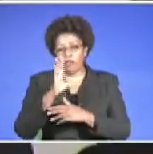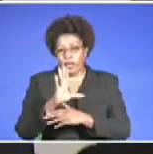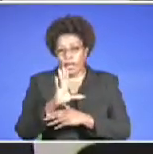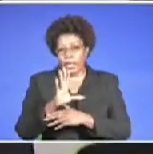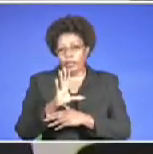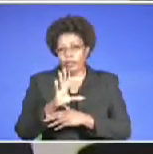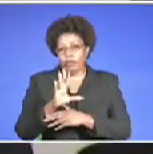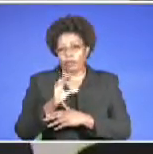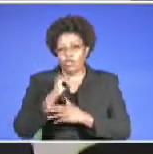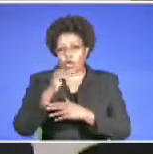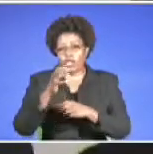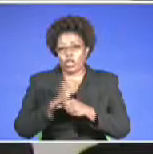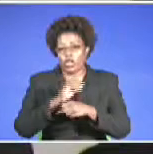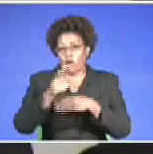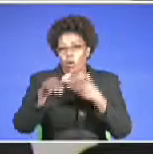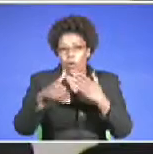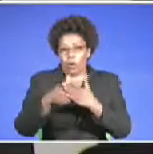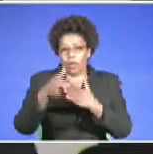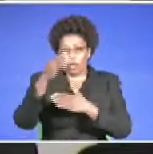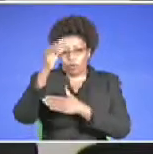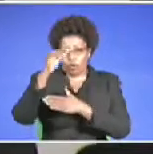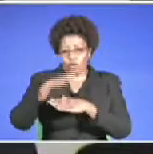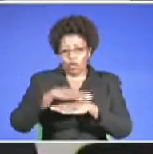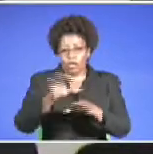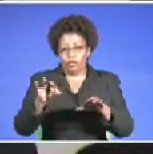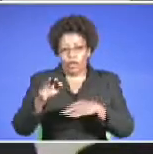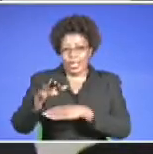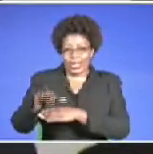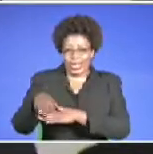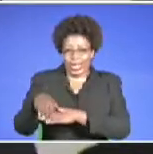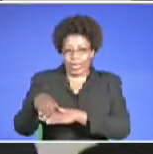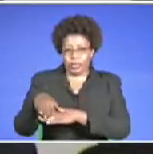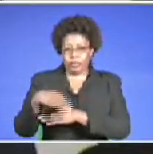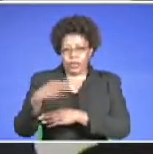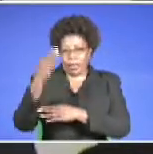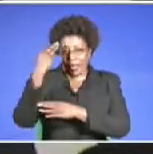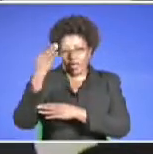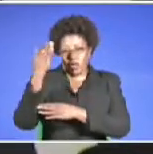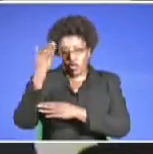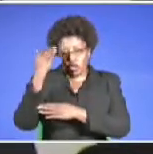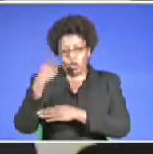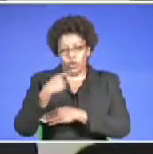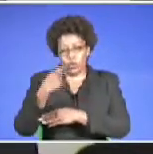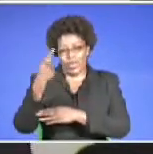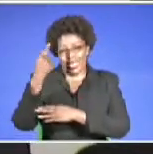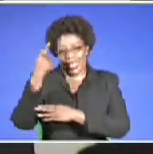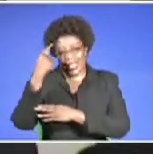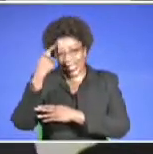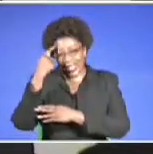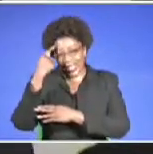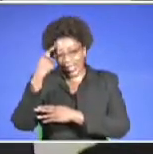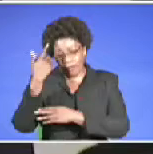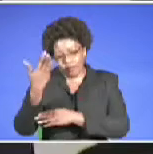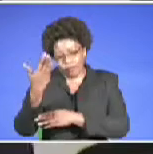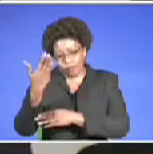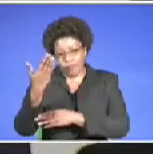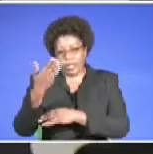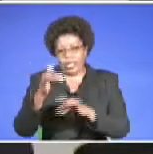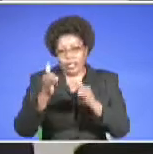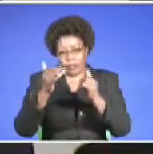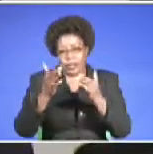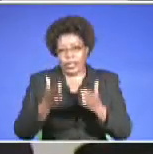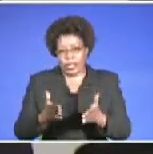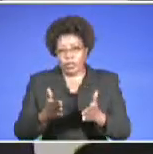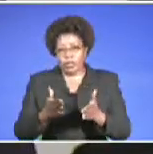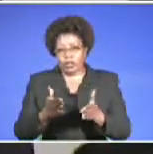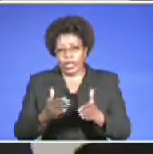again, we haven't got all those guys on the floors yet. Even though in our mind we don't know who we think the players